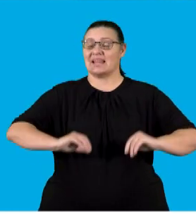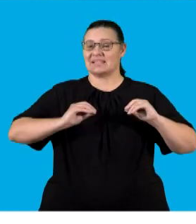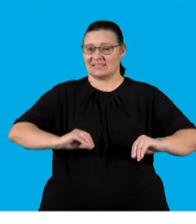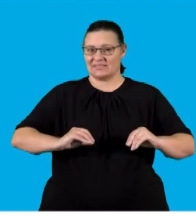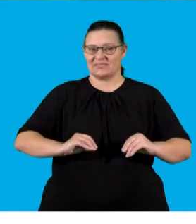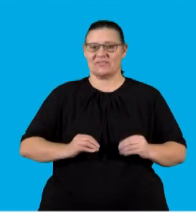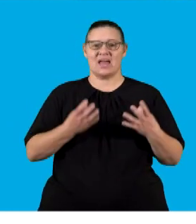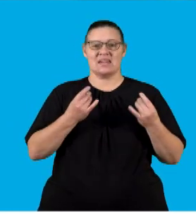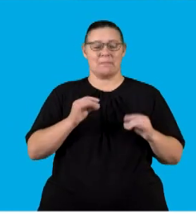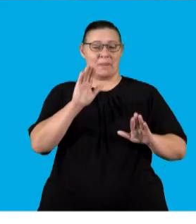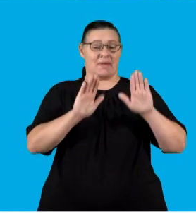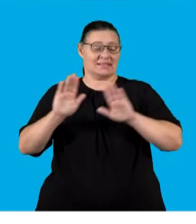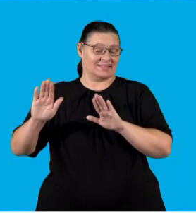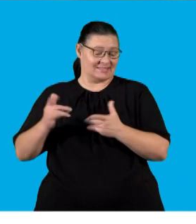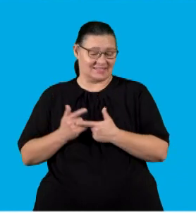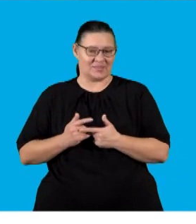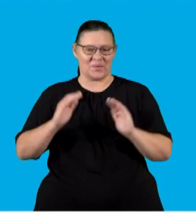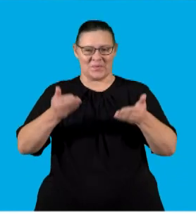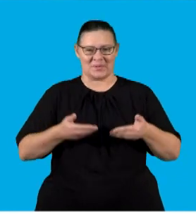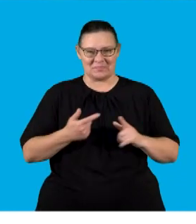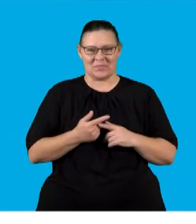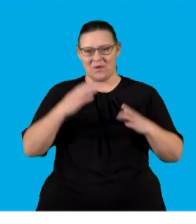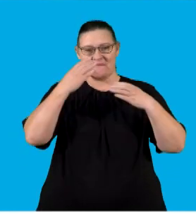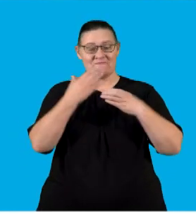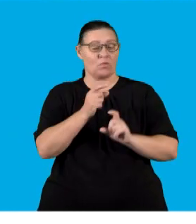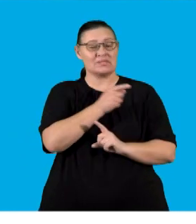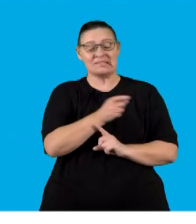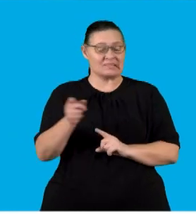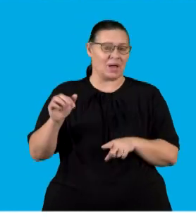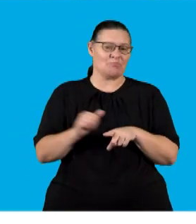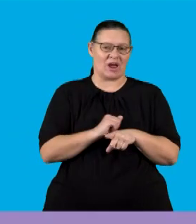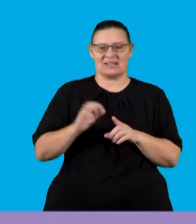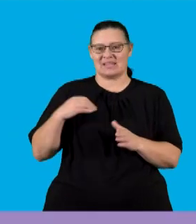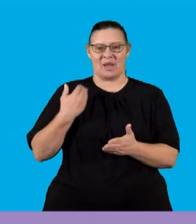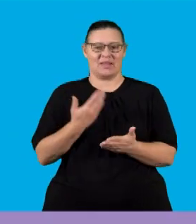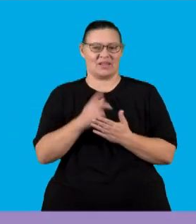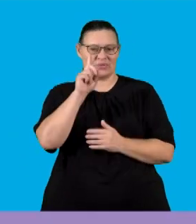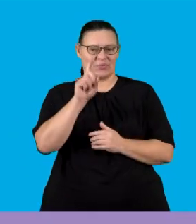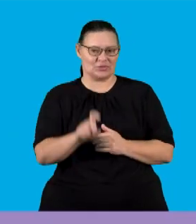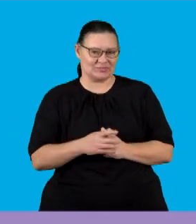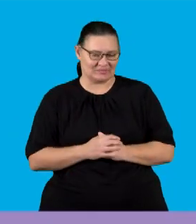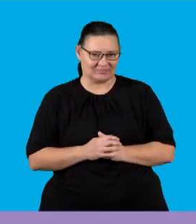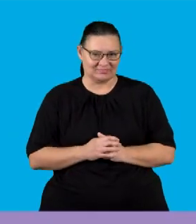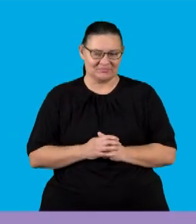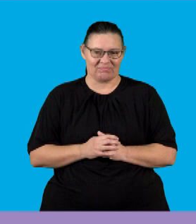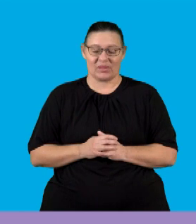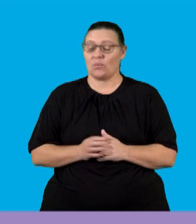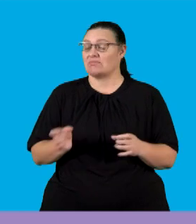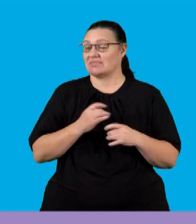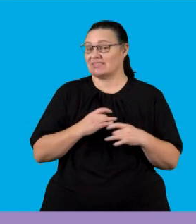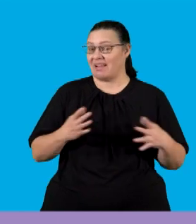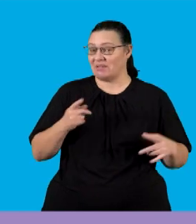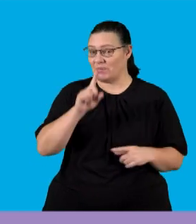application questions. Let's get down to our questions. So our first question there is